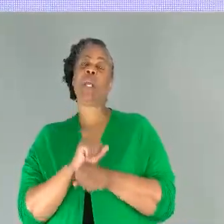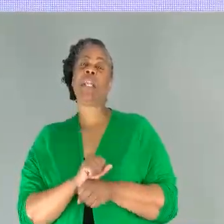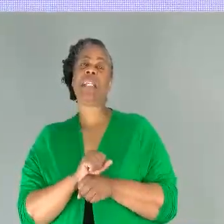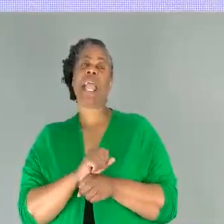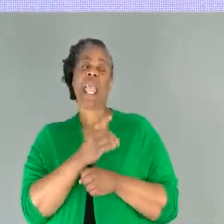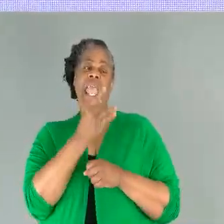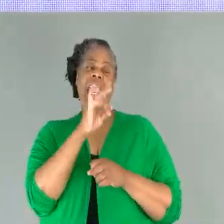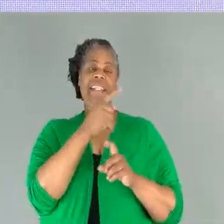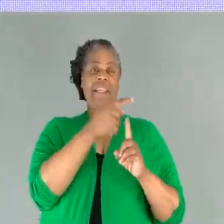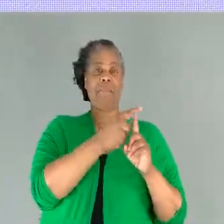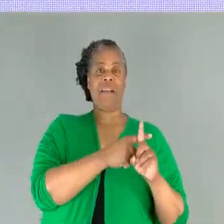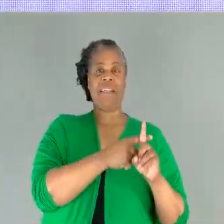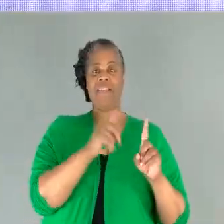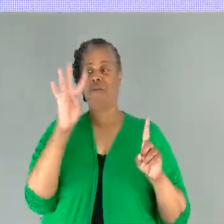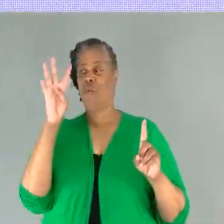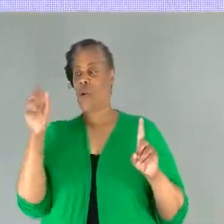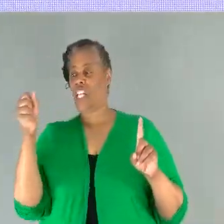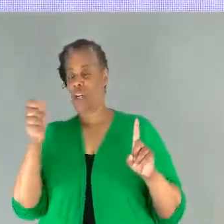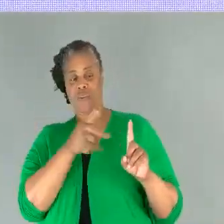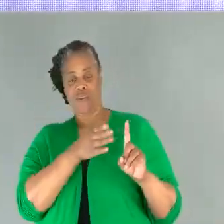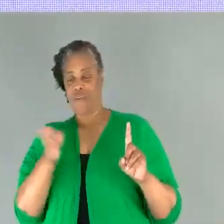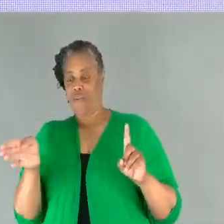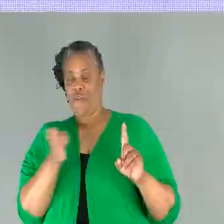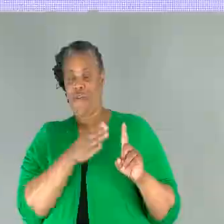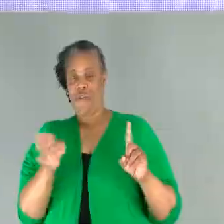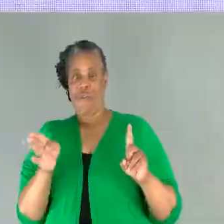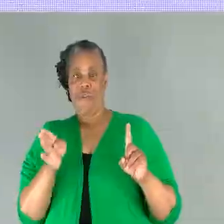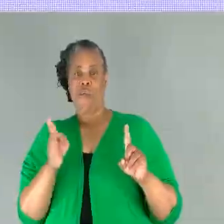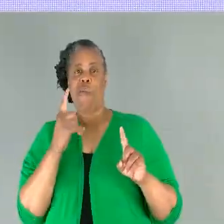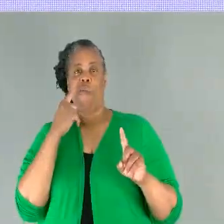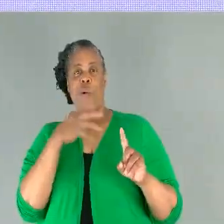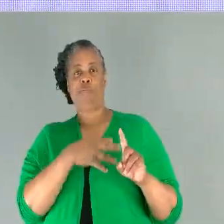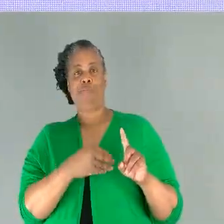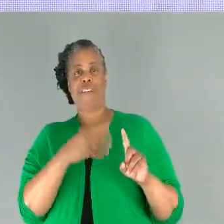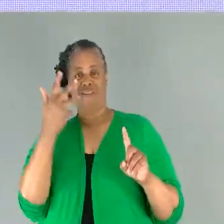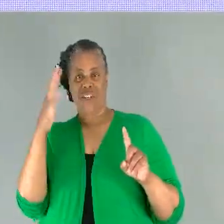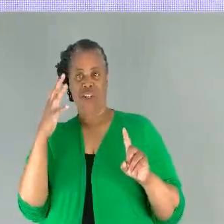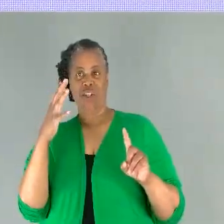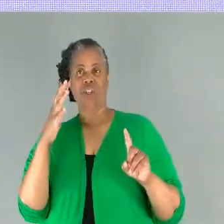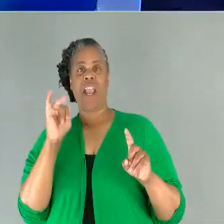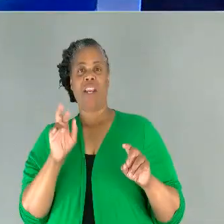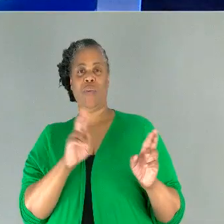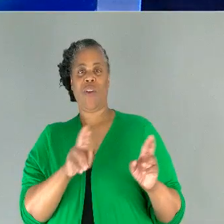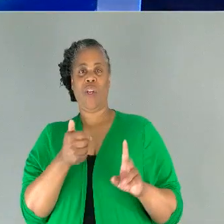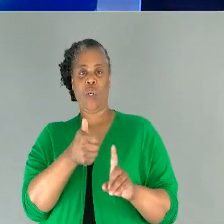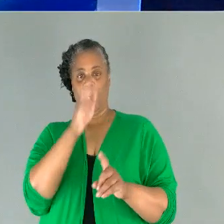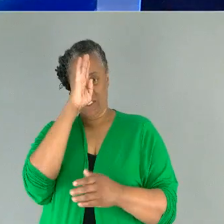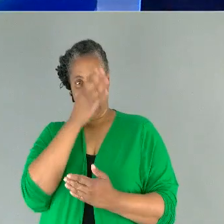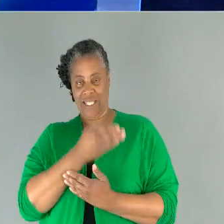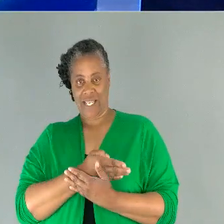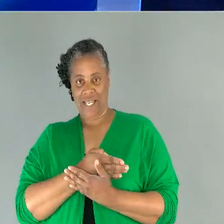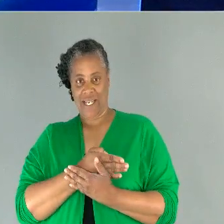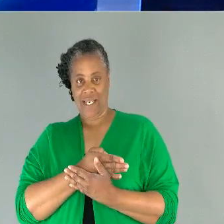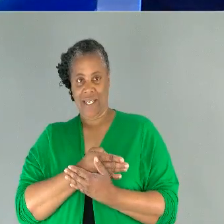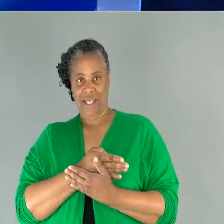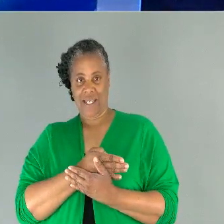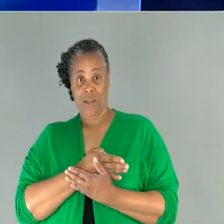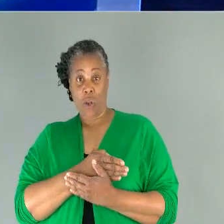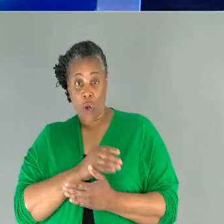18 months and 4 years. And so now she had to prepare her promised